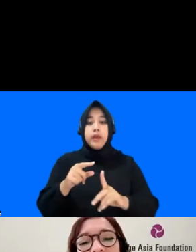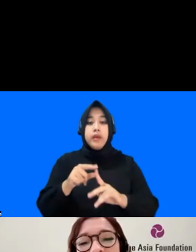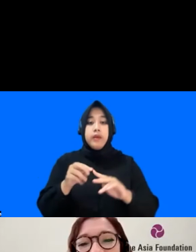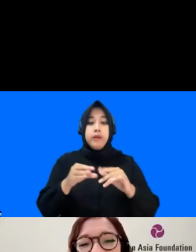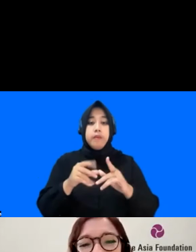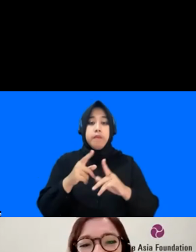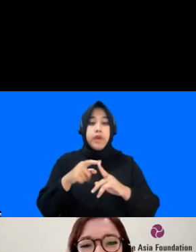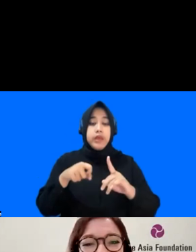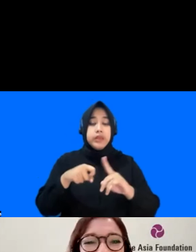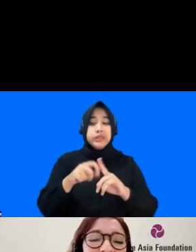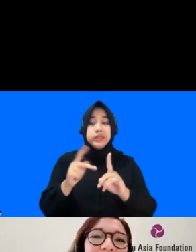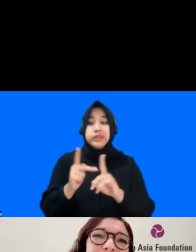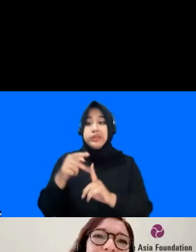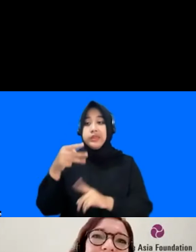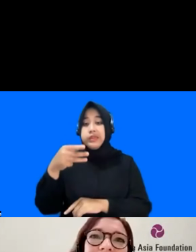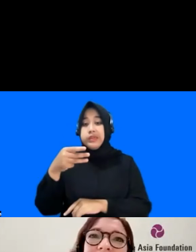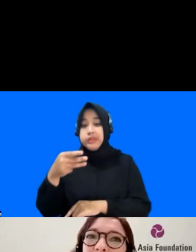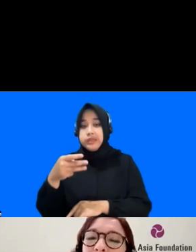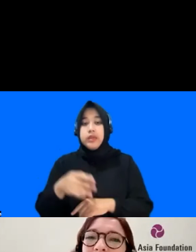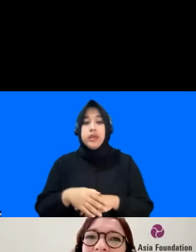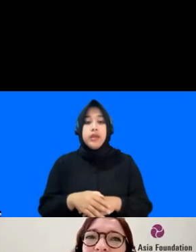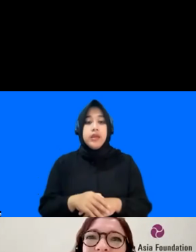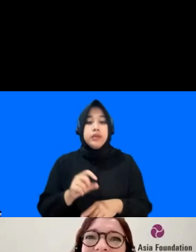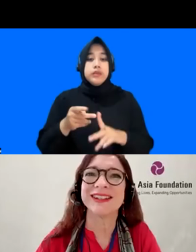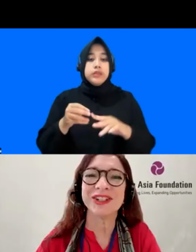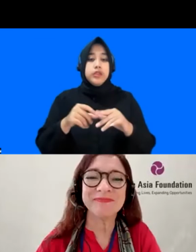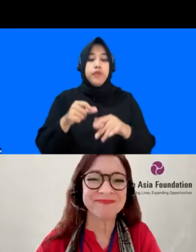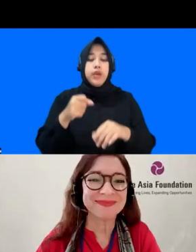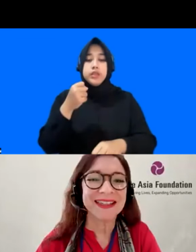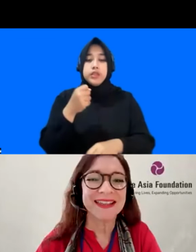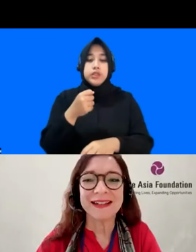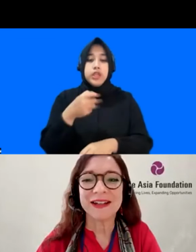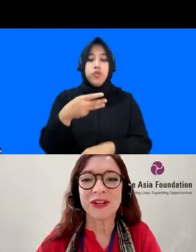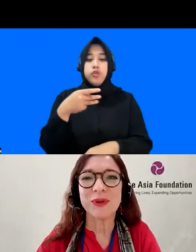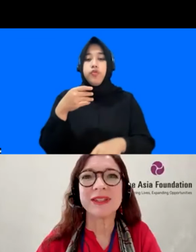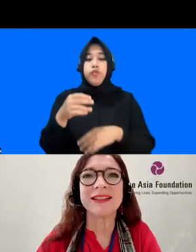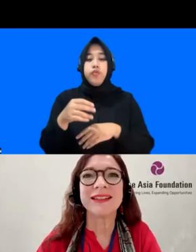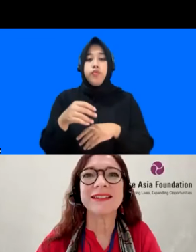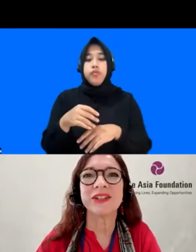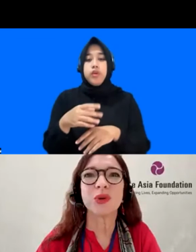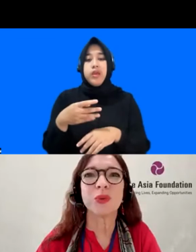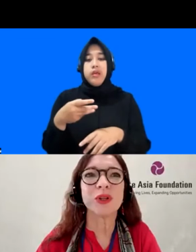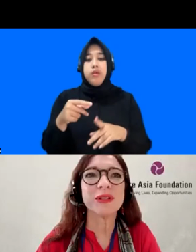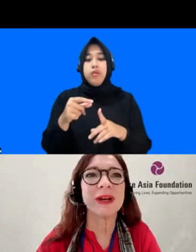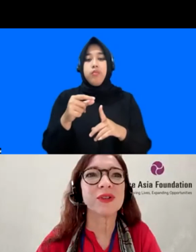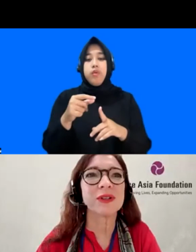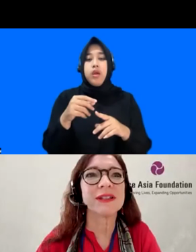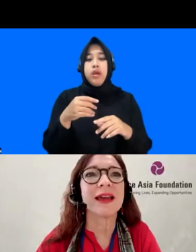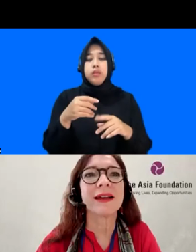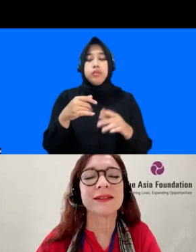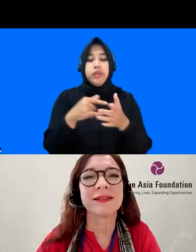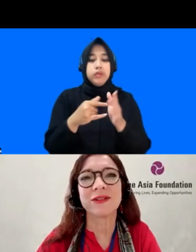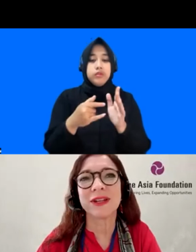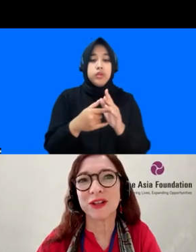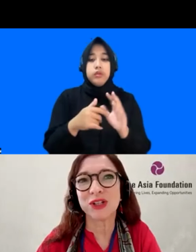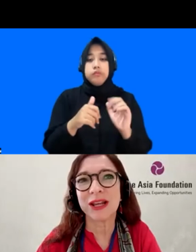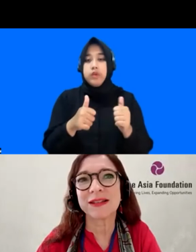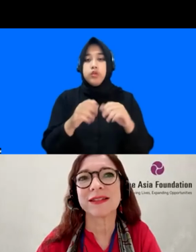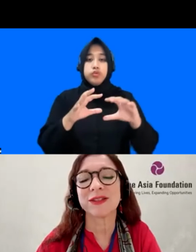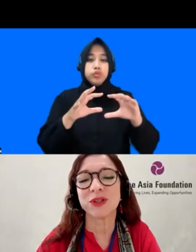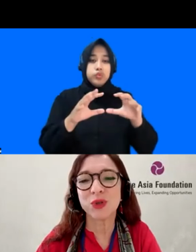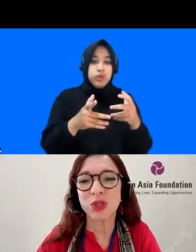at Engineering Good, which is a Singapore-based organization. In an increasingly digital world, Patrick sees access to